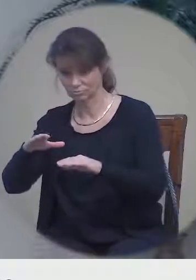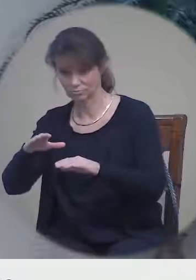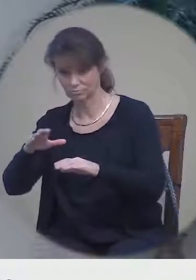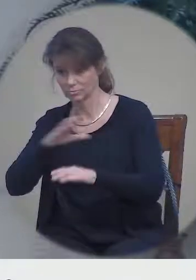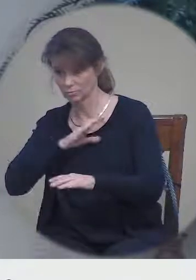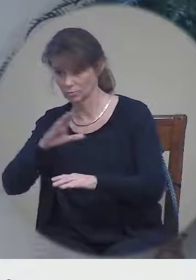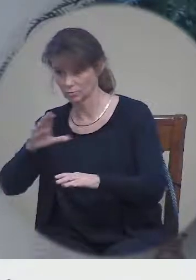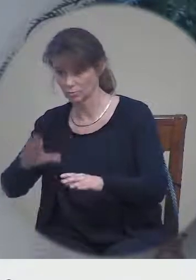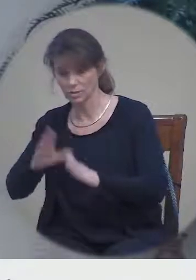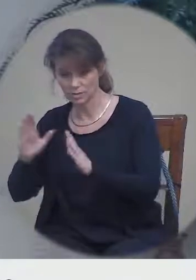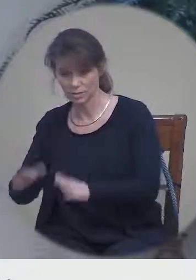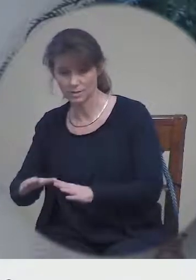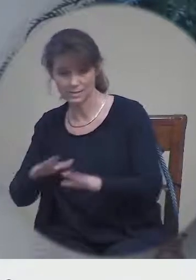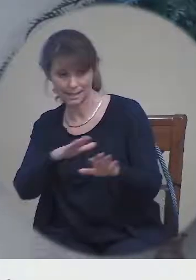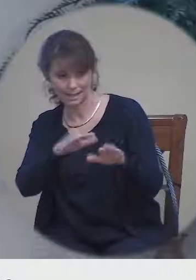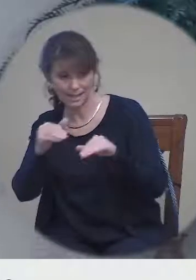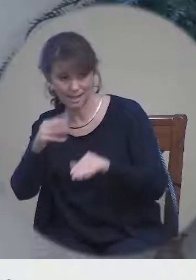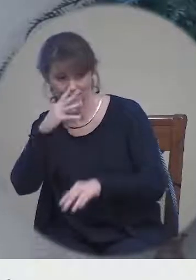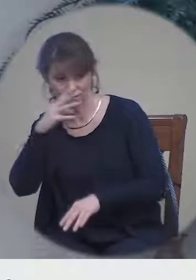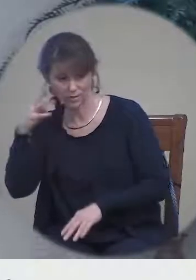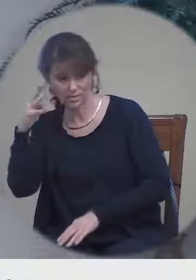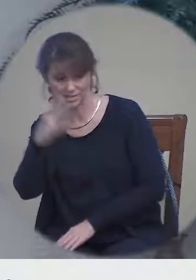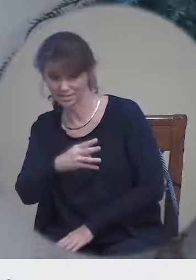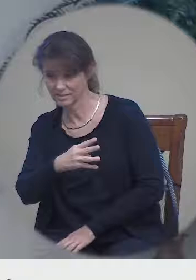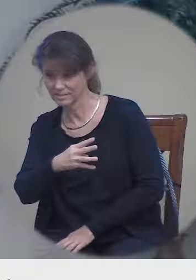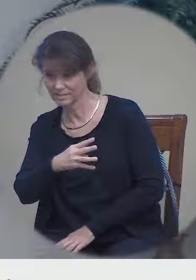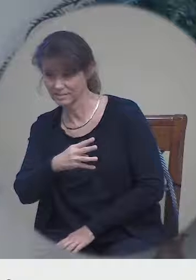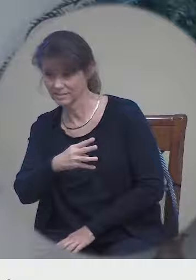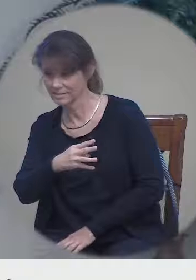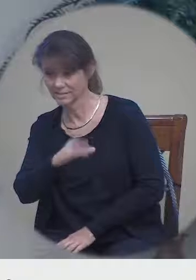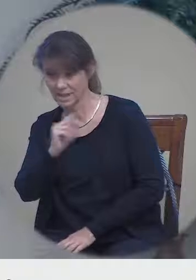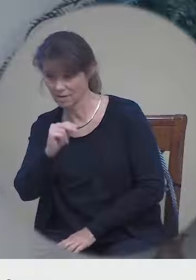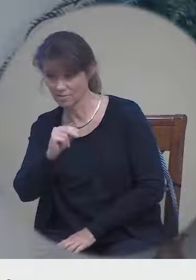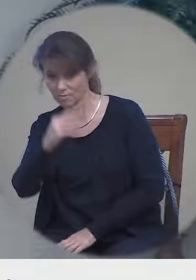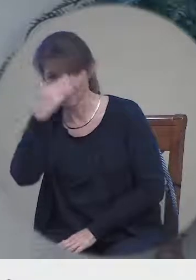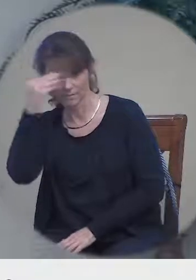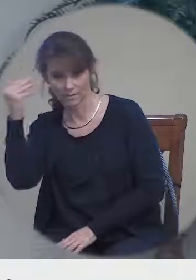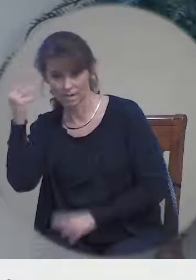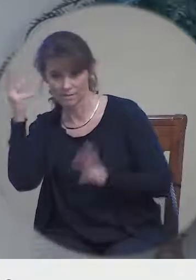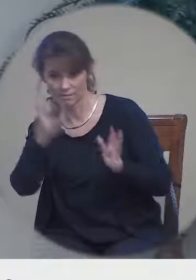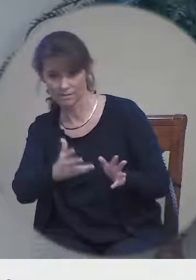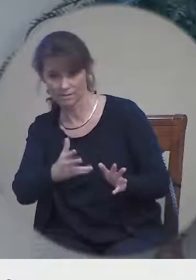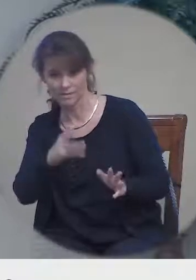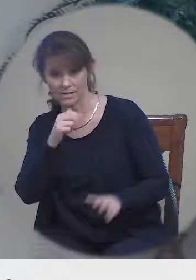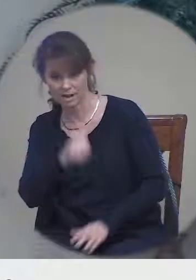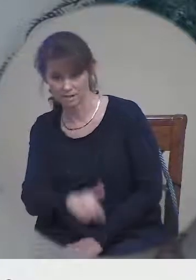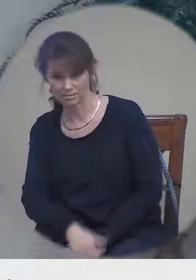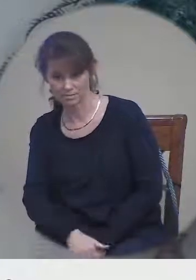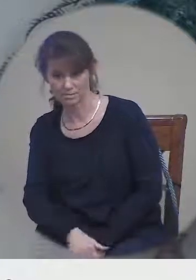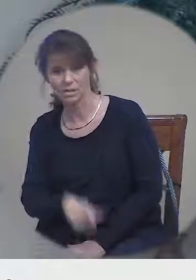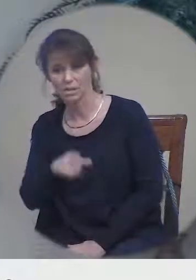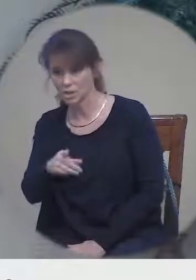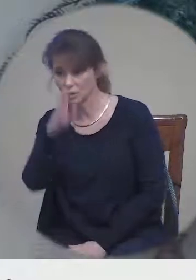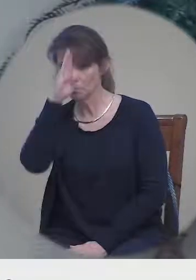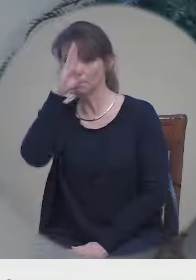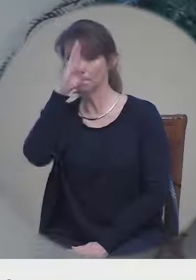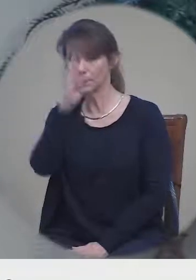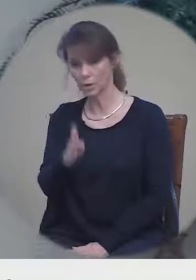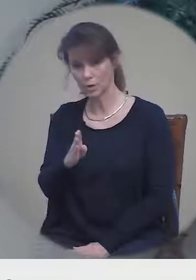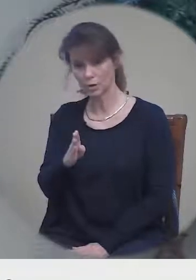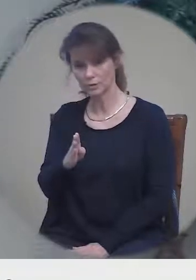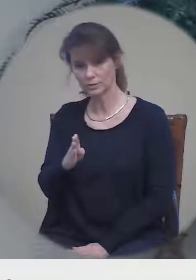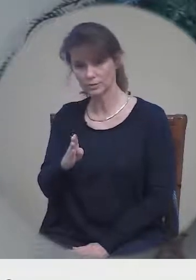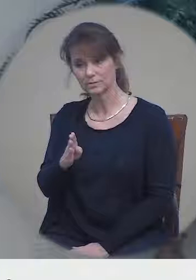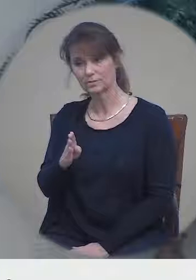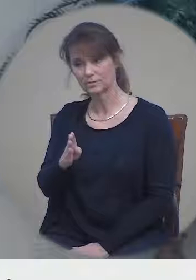As David said, so we may boldly say, the Lord is my helper. I will not